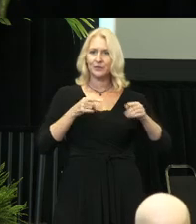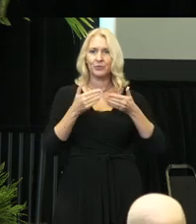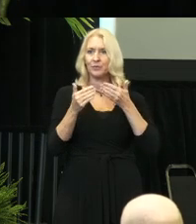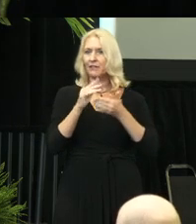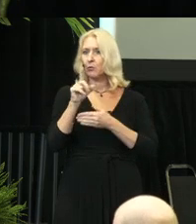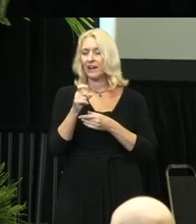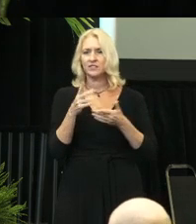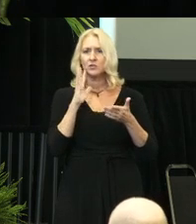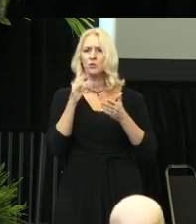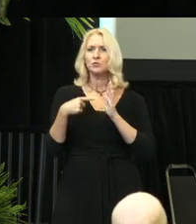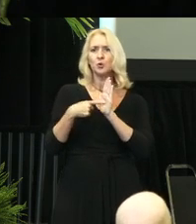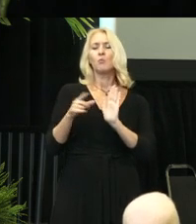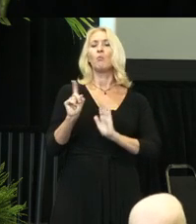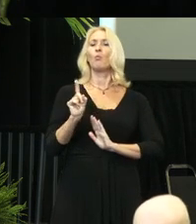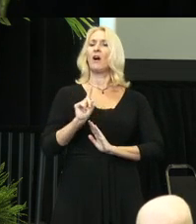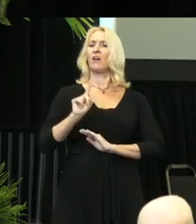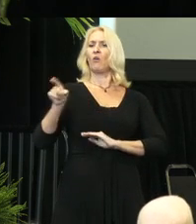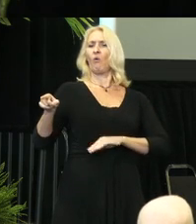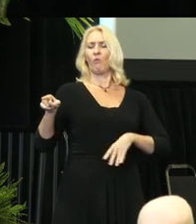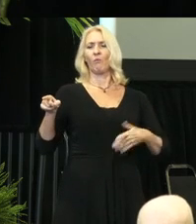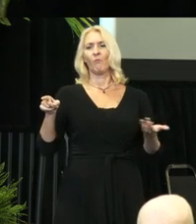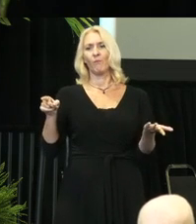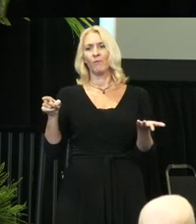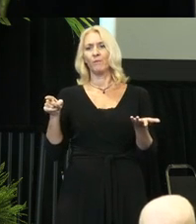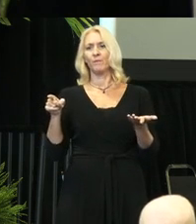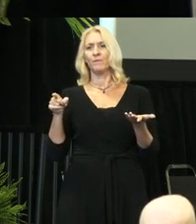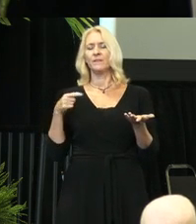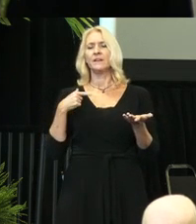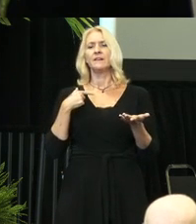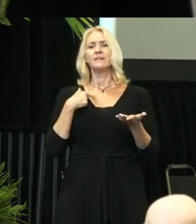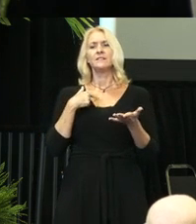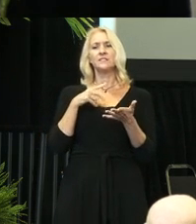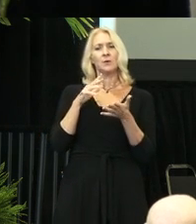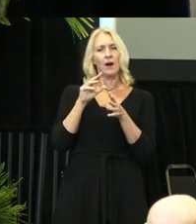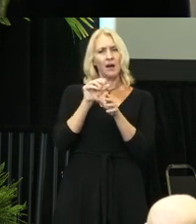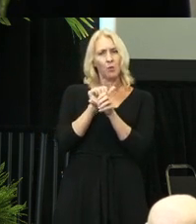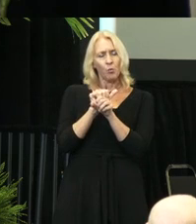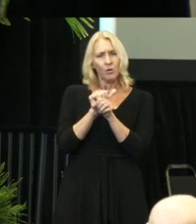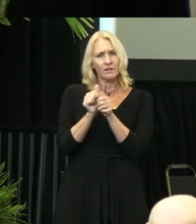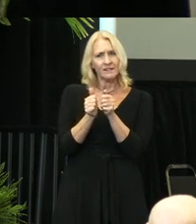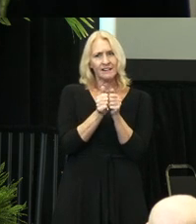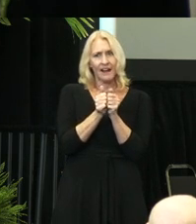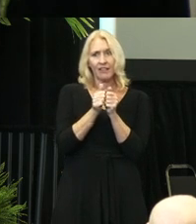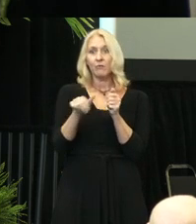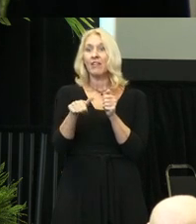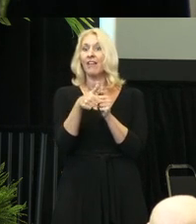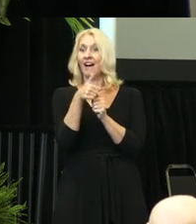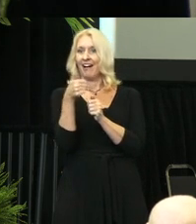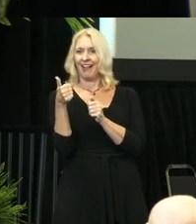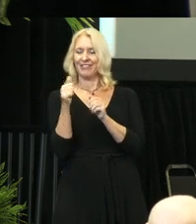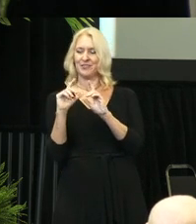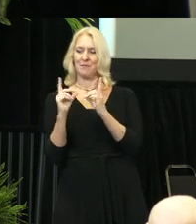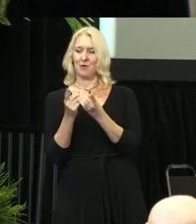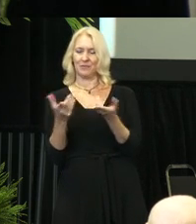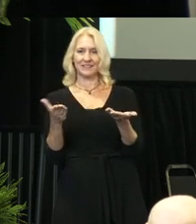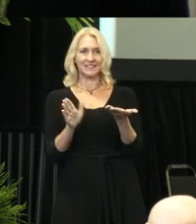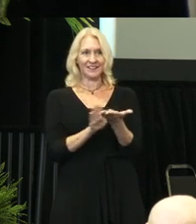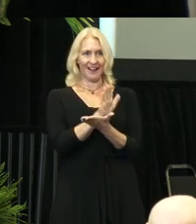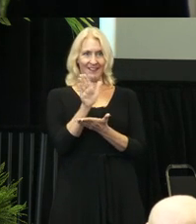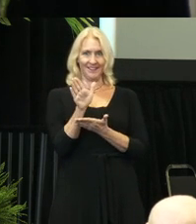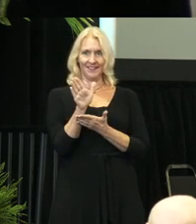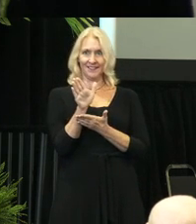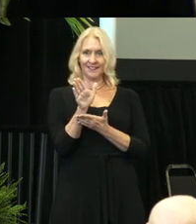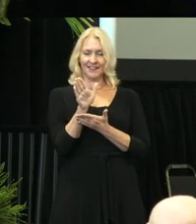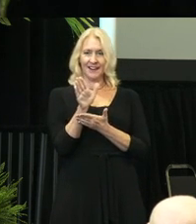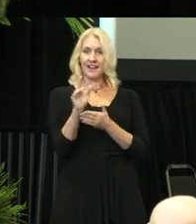direction. So to make that happen, I sought out collaborative opportunities at the college. One of the first things